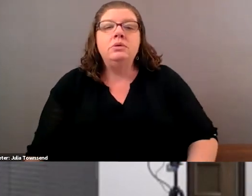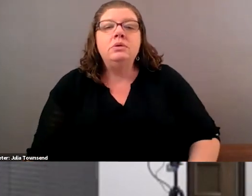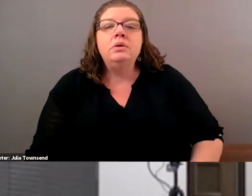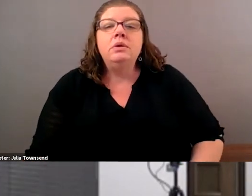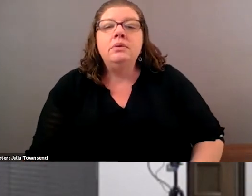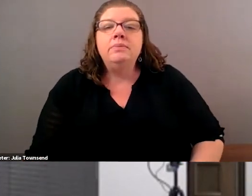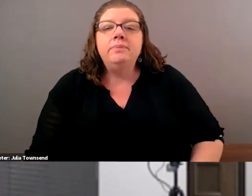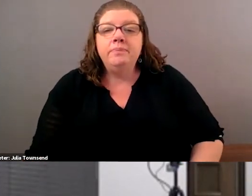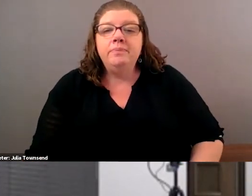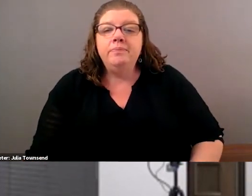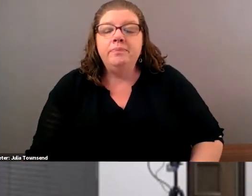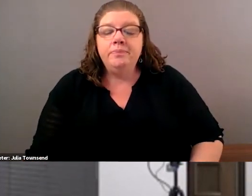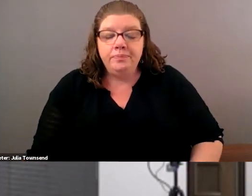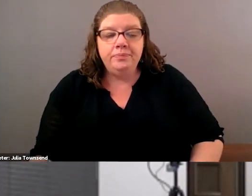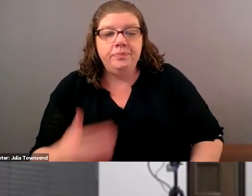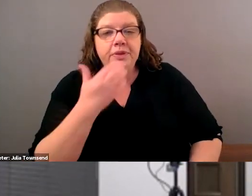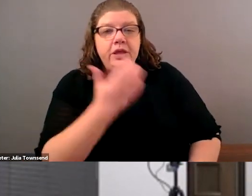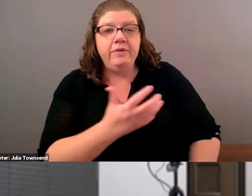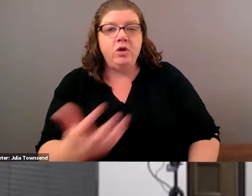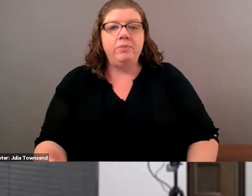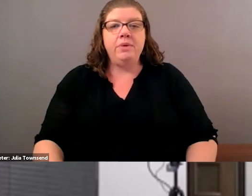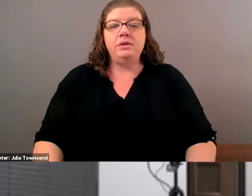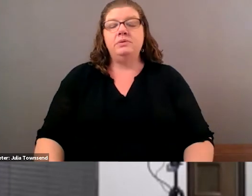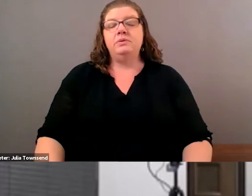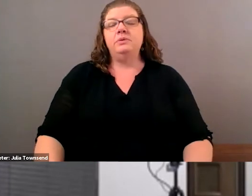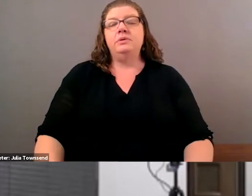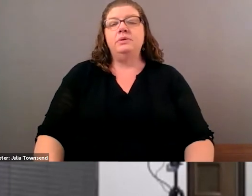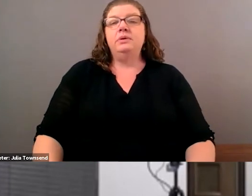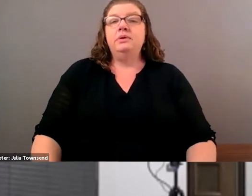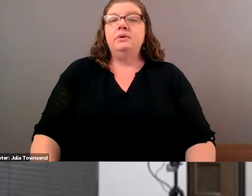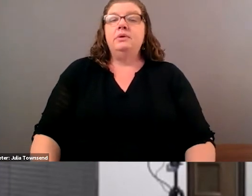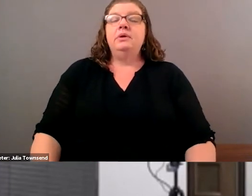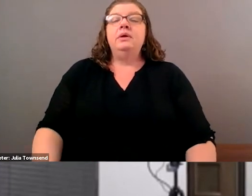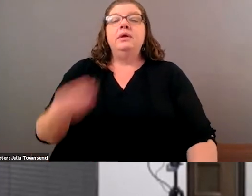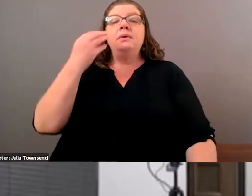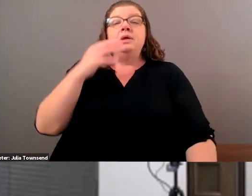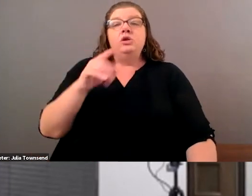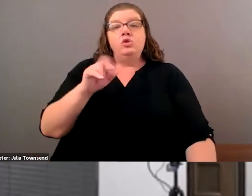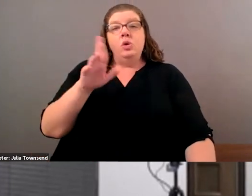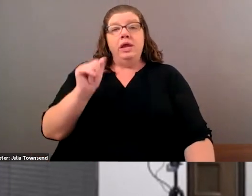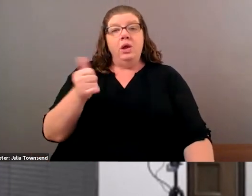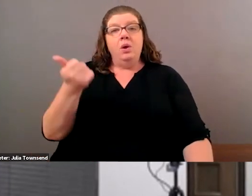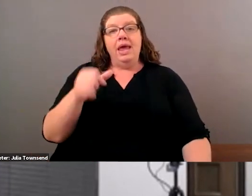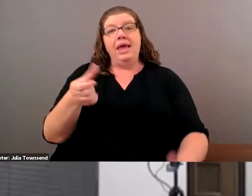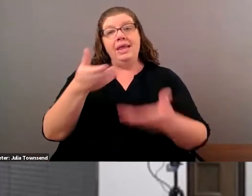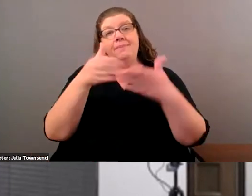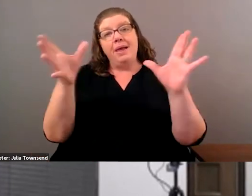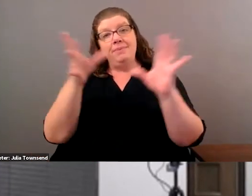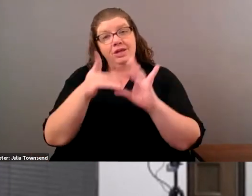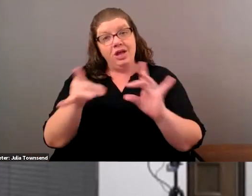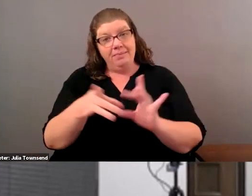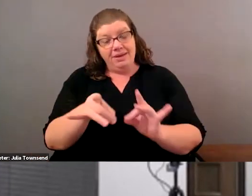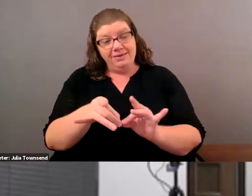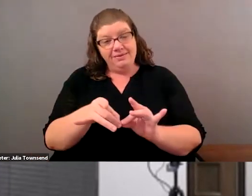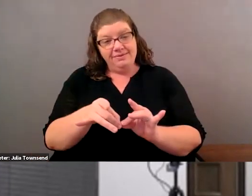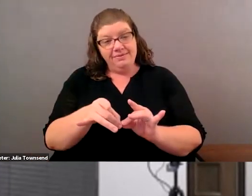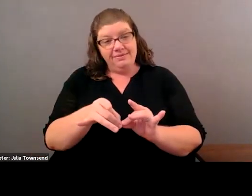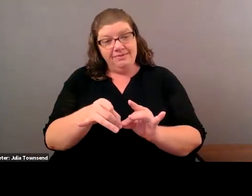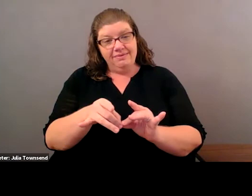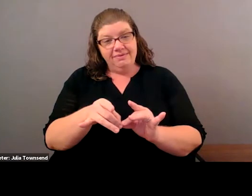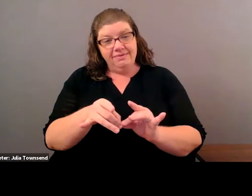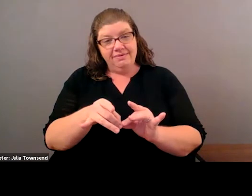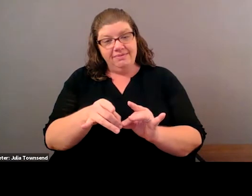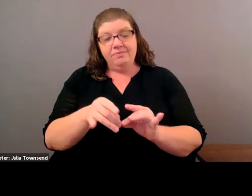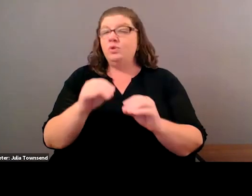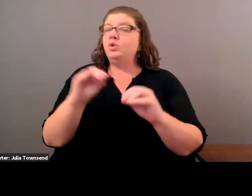Thank you very much. Ms. Trujillo, are there any public comments on this item, please? No